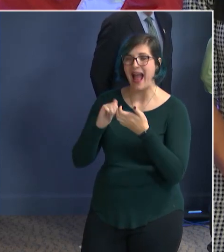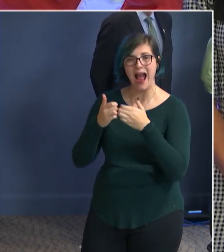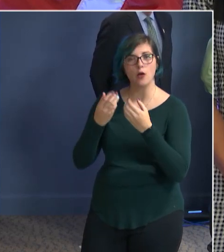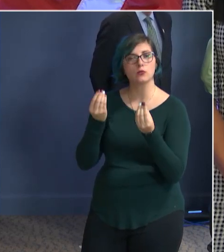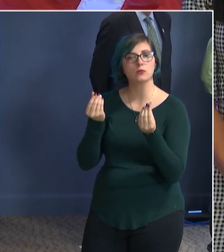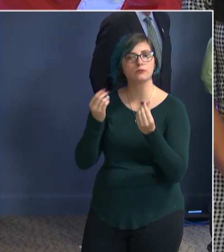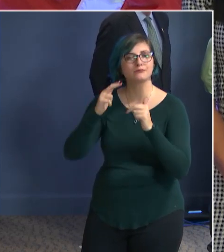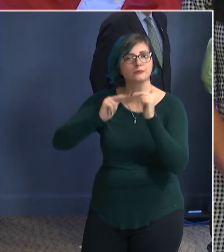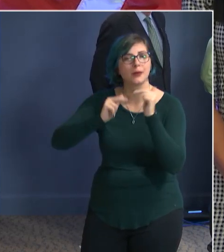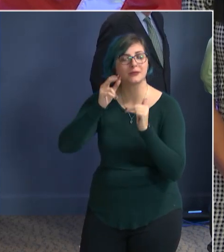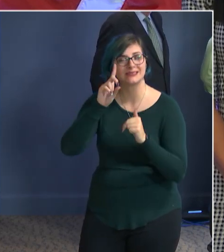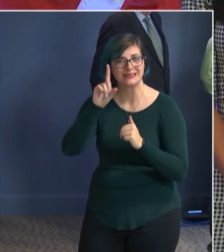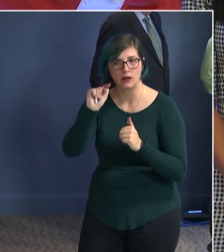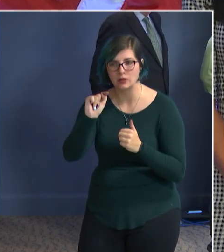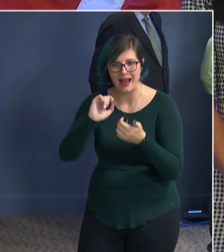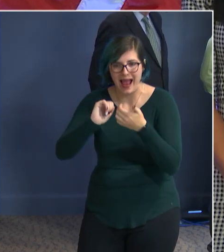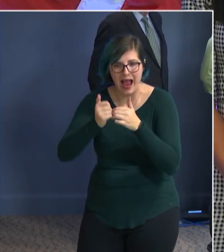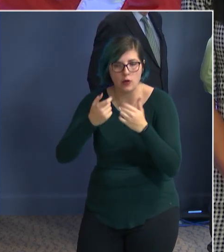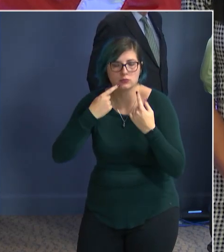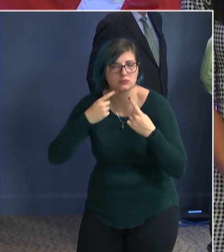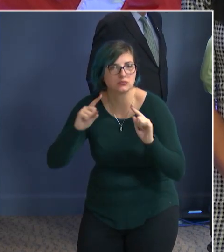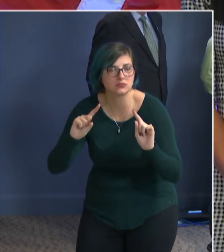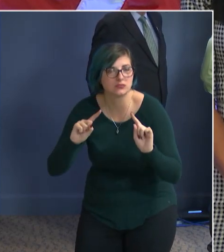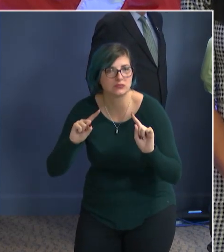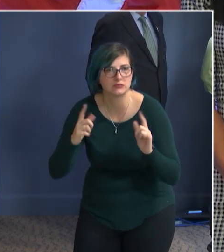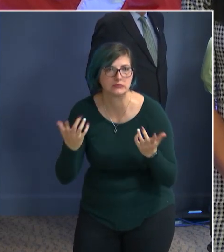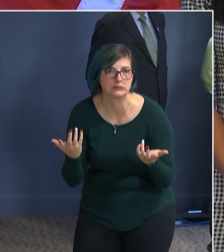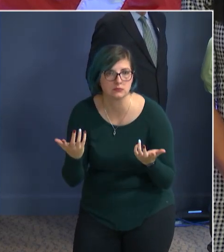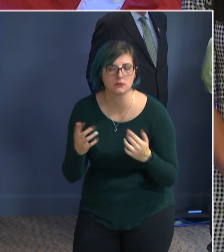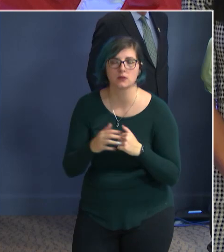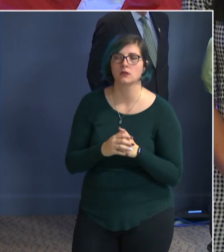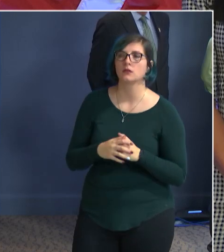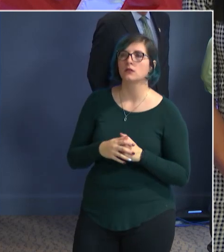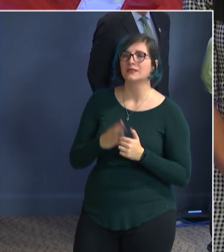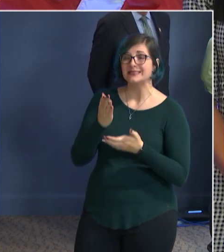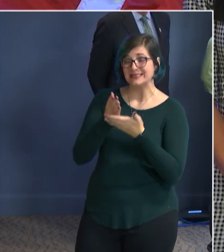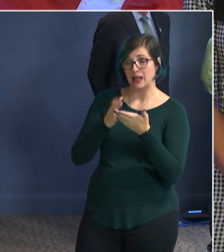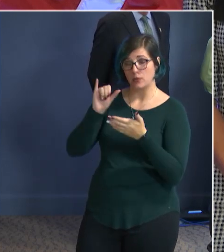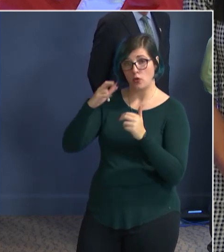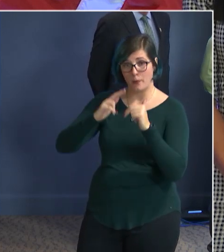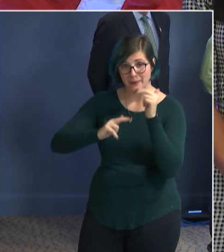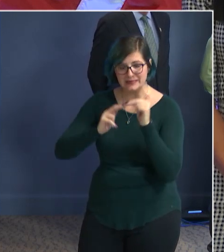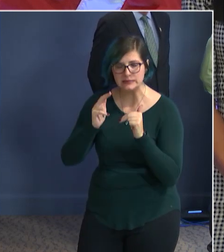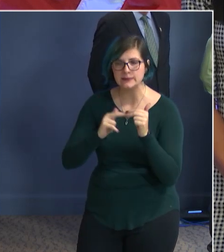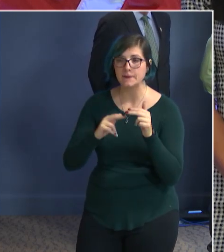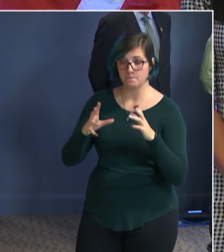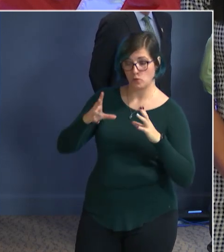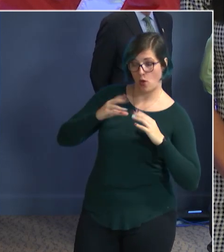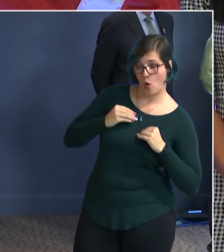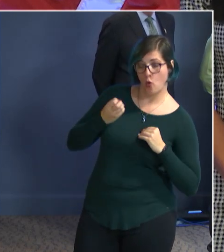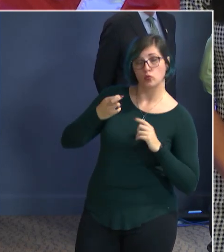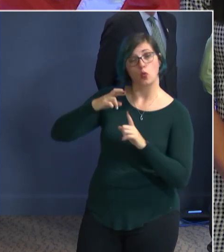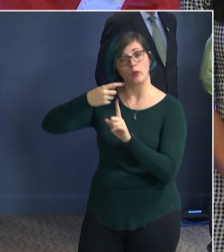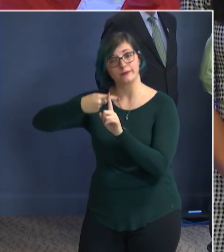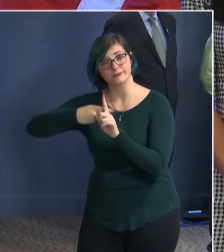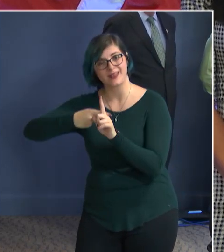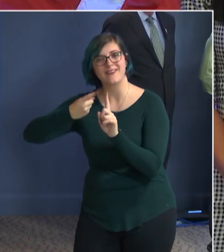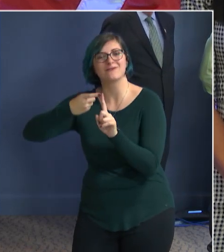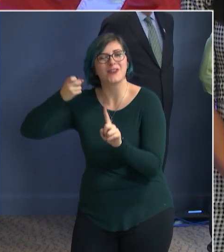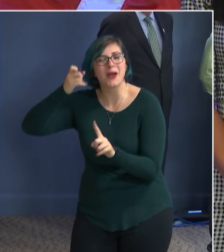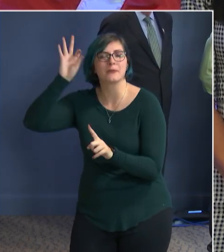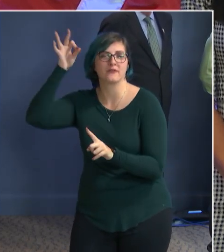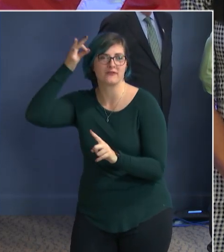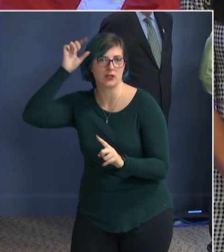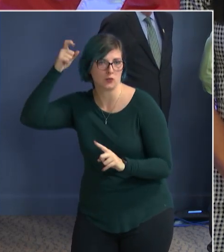properties downtown can make it. How can they survive? And then some of those properties, they're either owned or leased by the federal